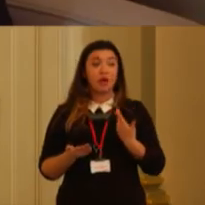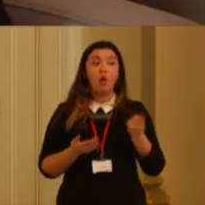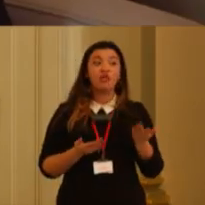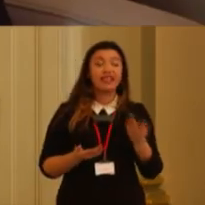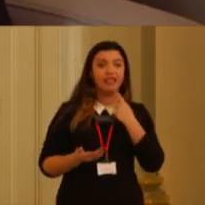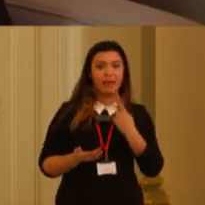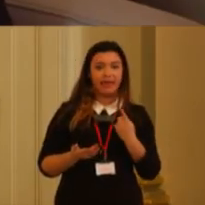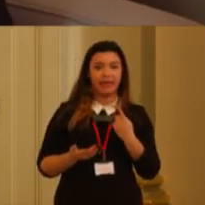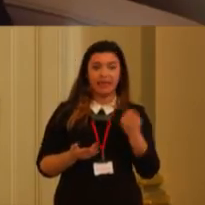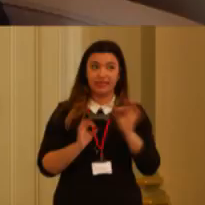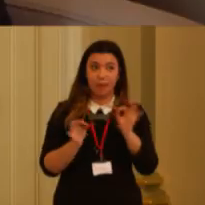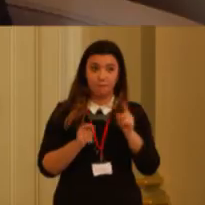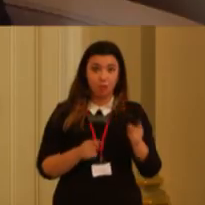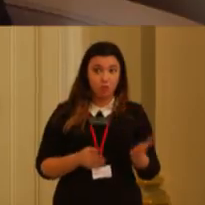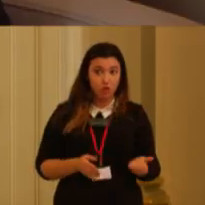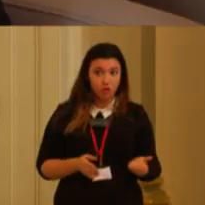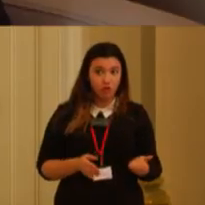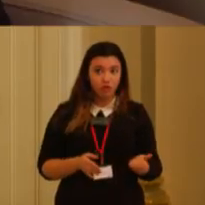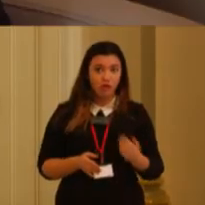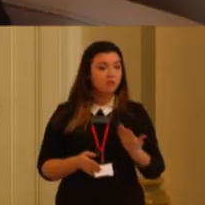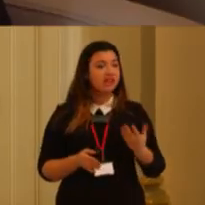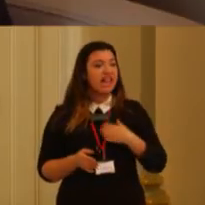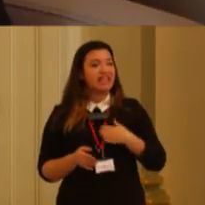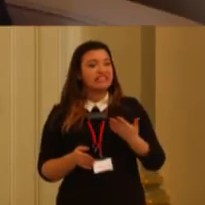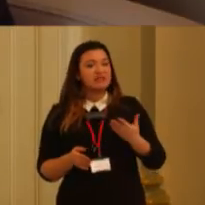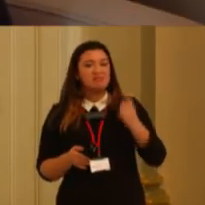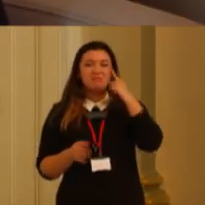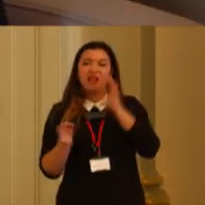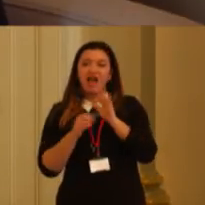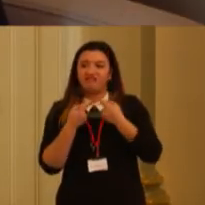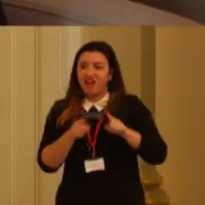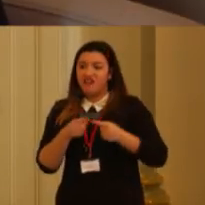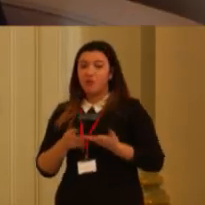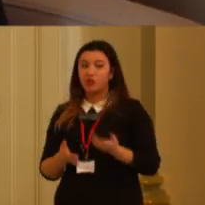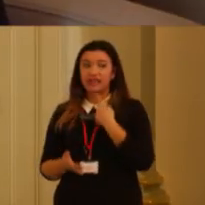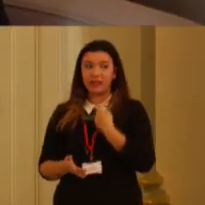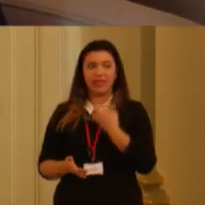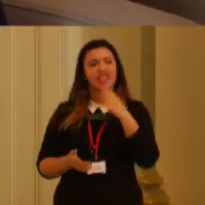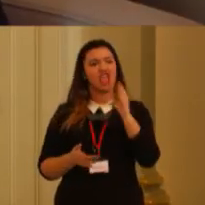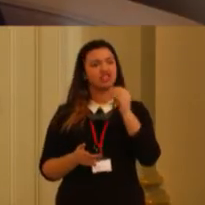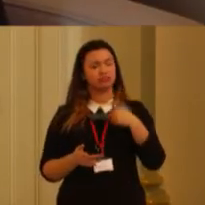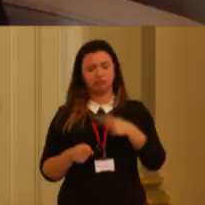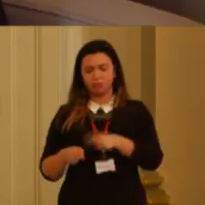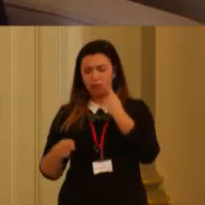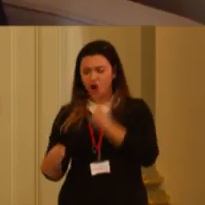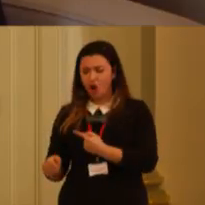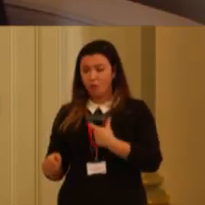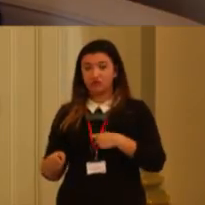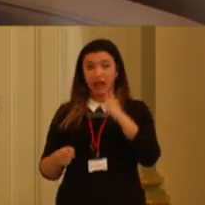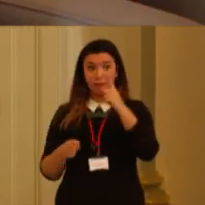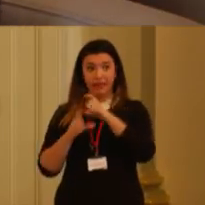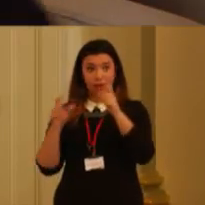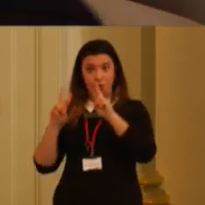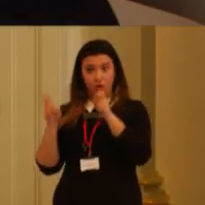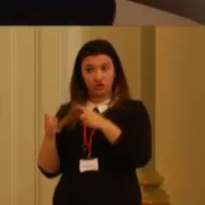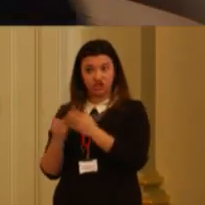and others, do you think this is tension or is it a strategy to hold on to? And do you think